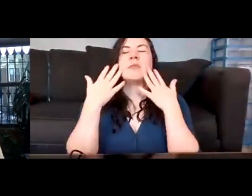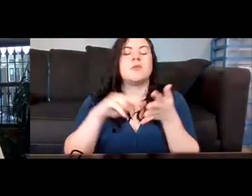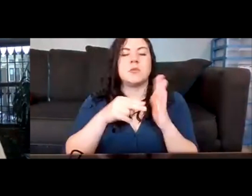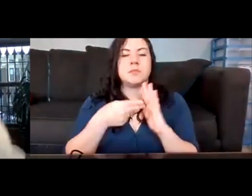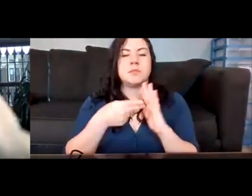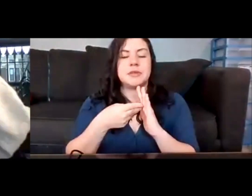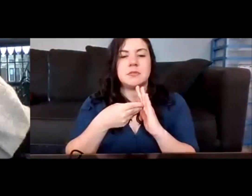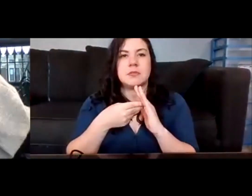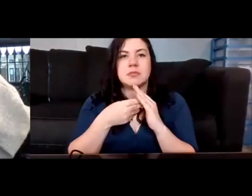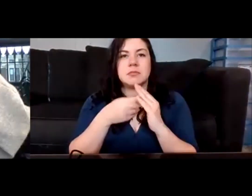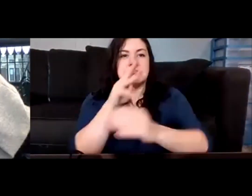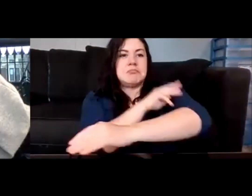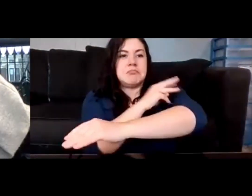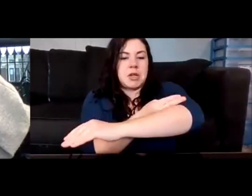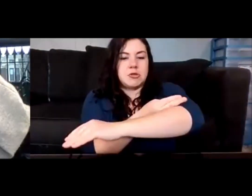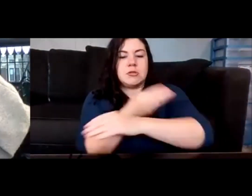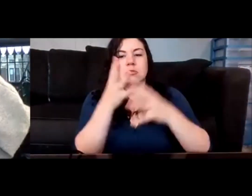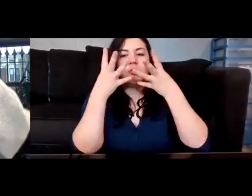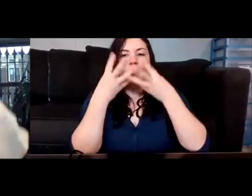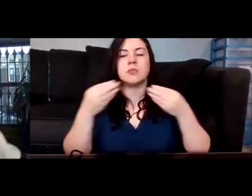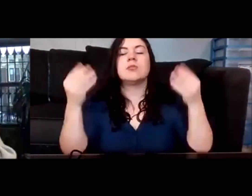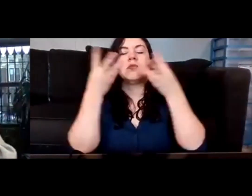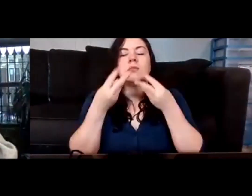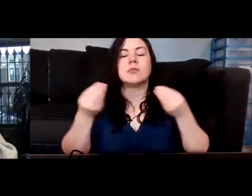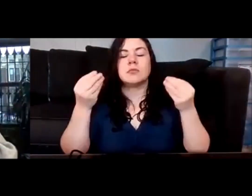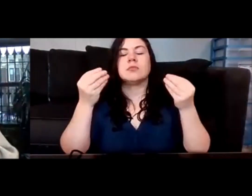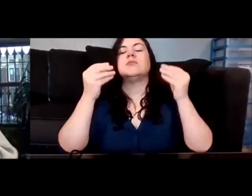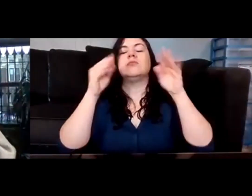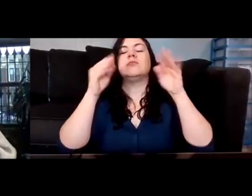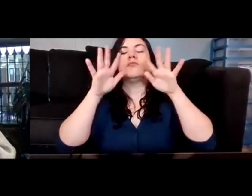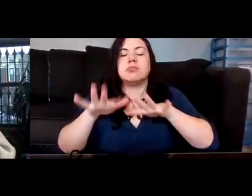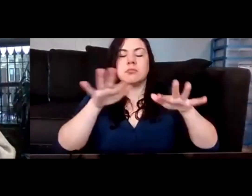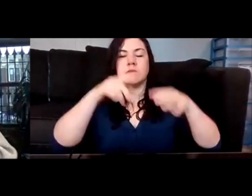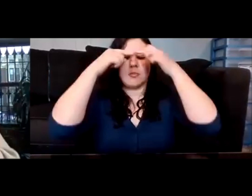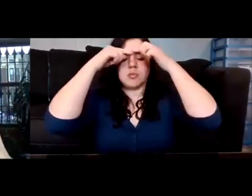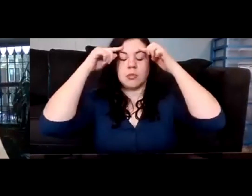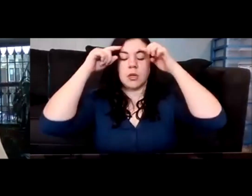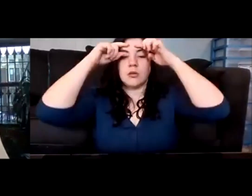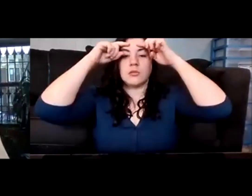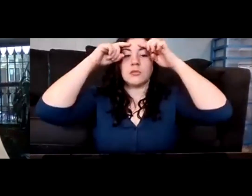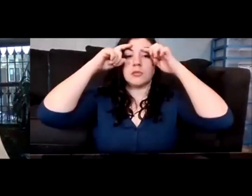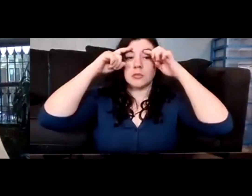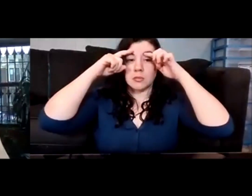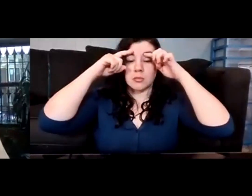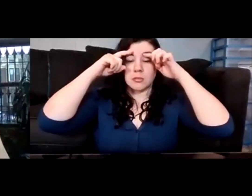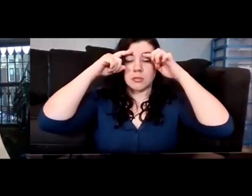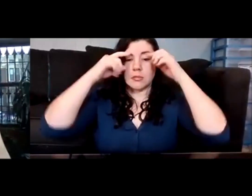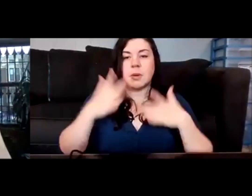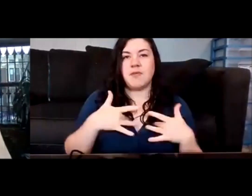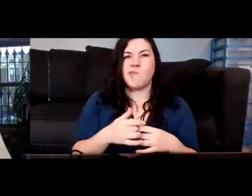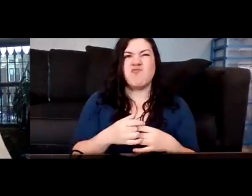face. See if you can relax the tension around your brow, kind of unhinge the jaw. You might even move your face around a little bit.